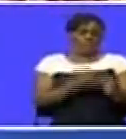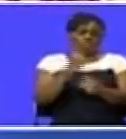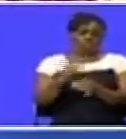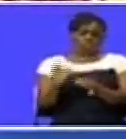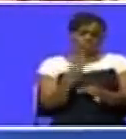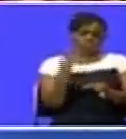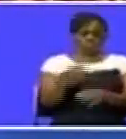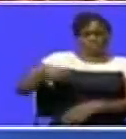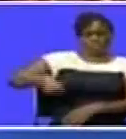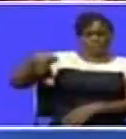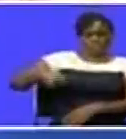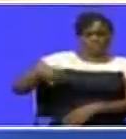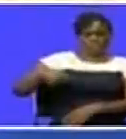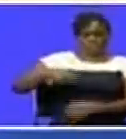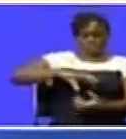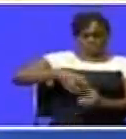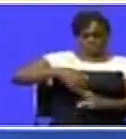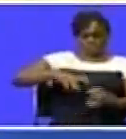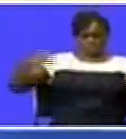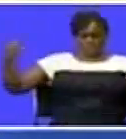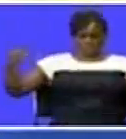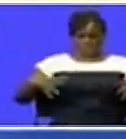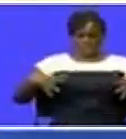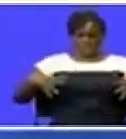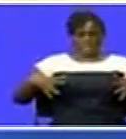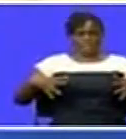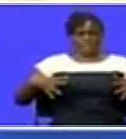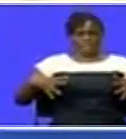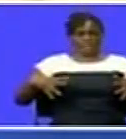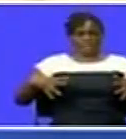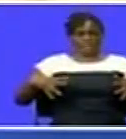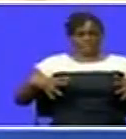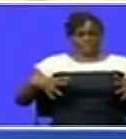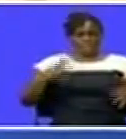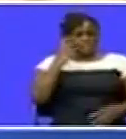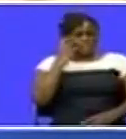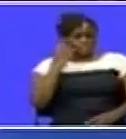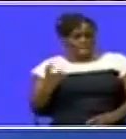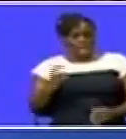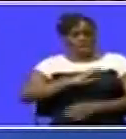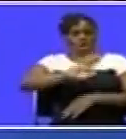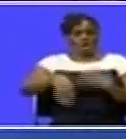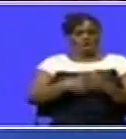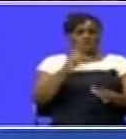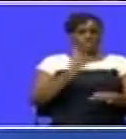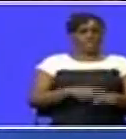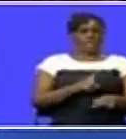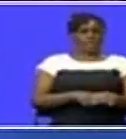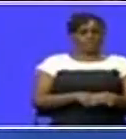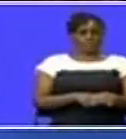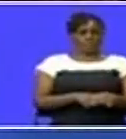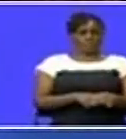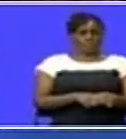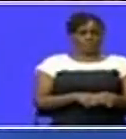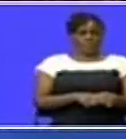baskets. Age and controversies clearly taking a toll. Pensive and all the time unsettled at this center, named after iconic